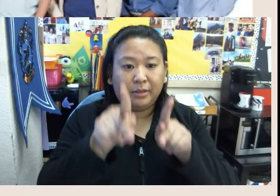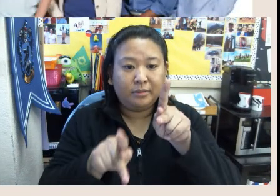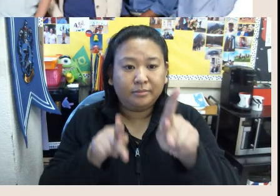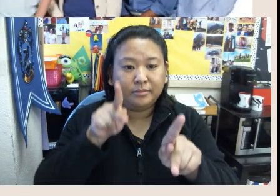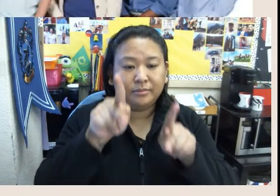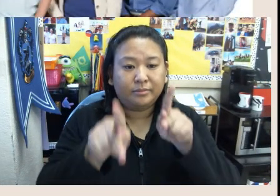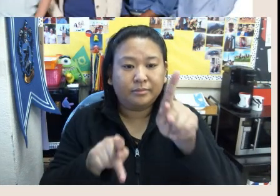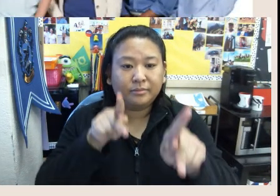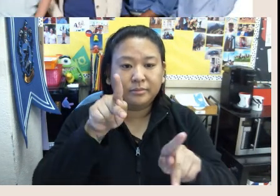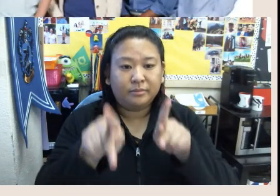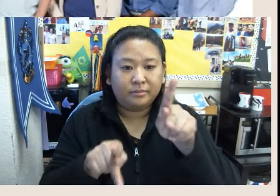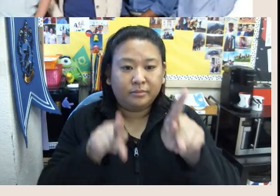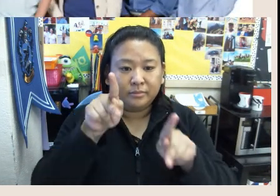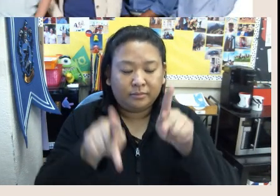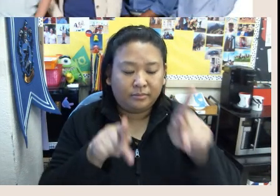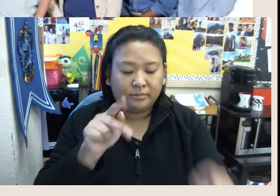people,